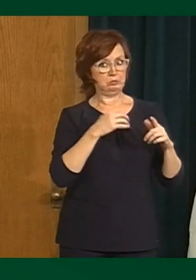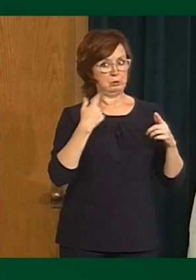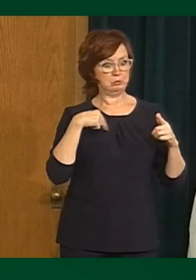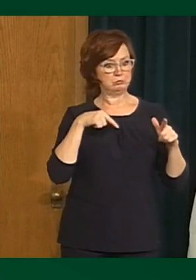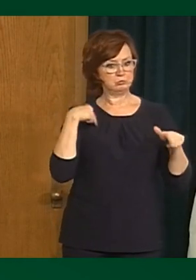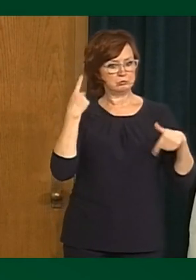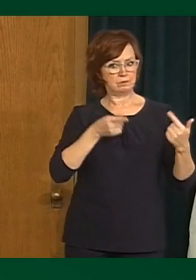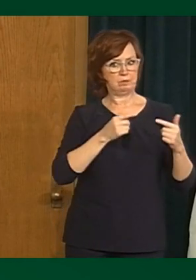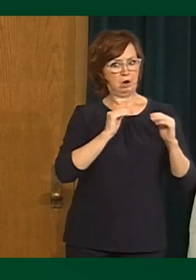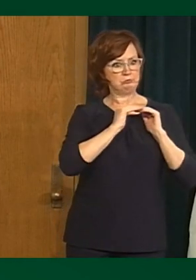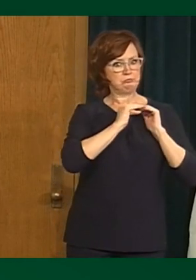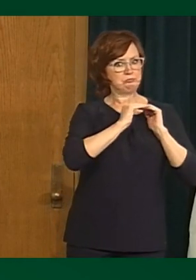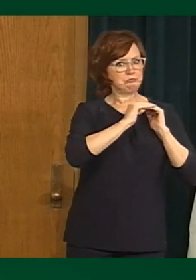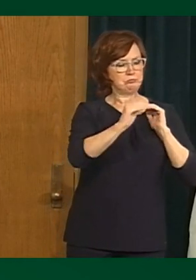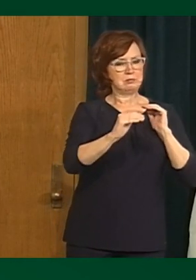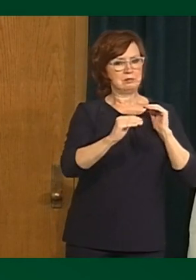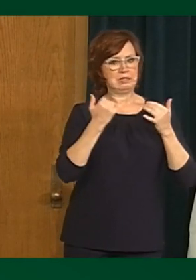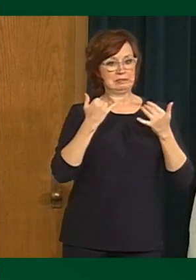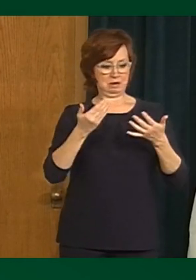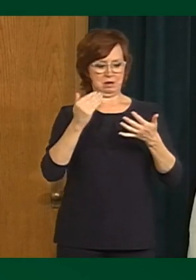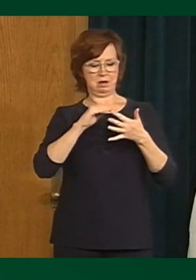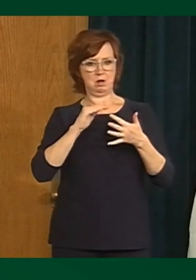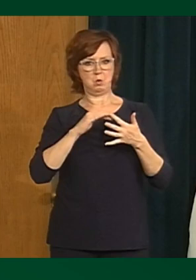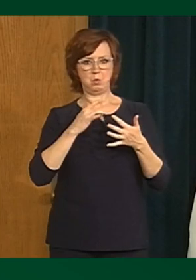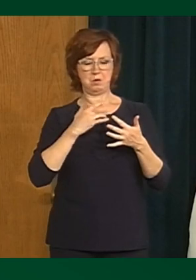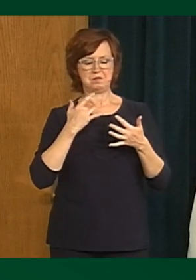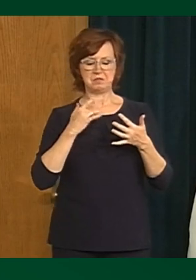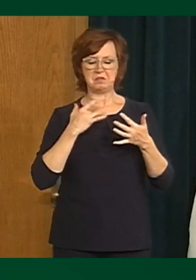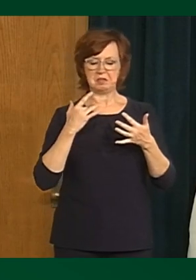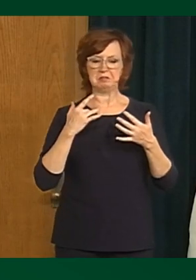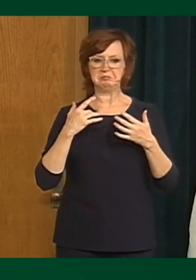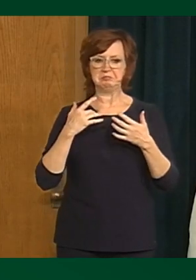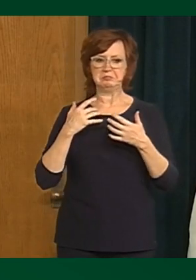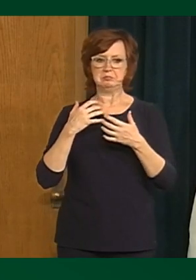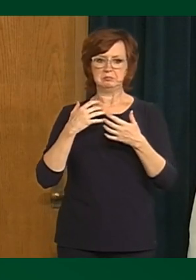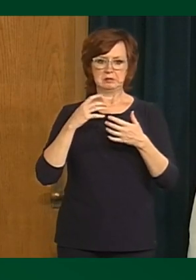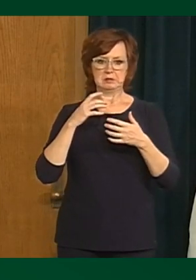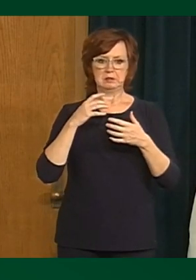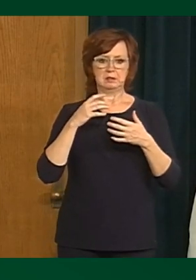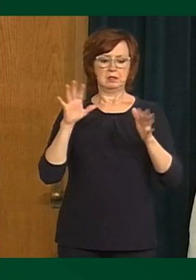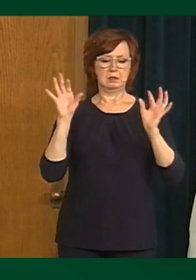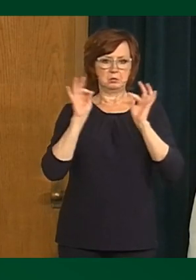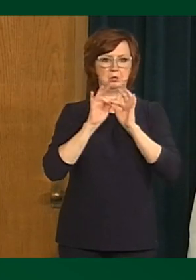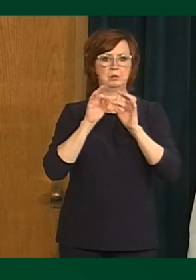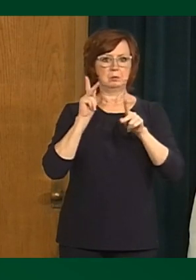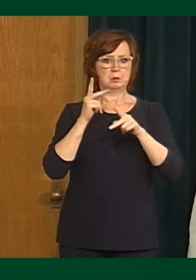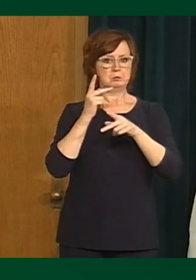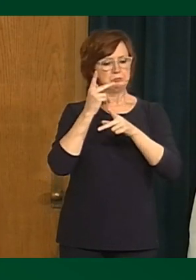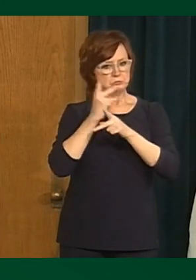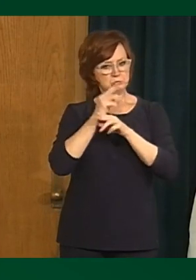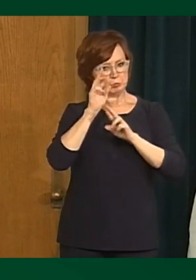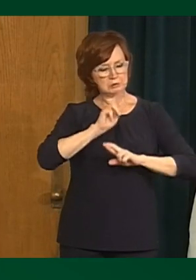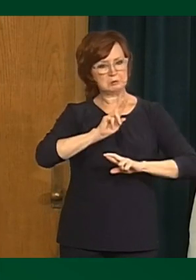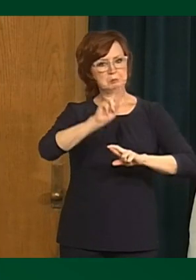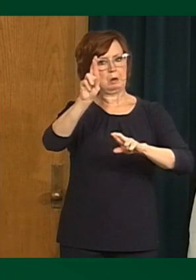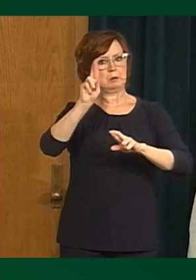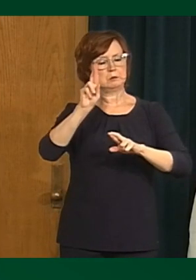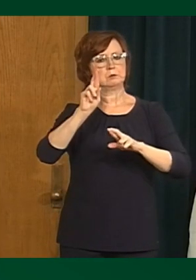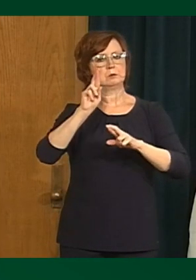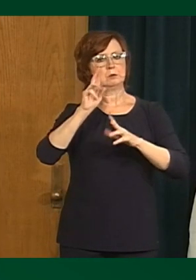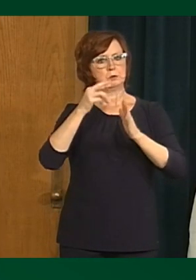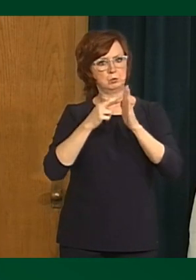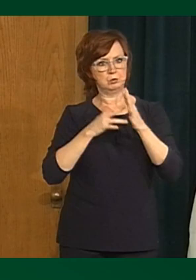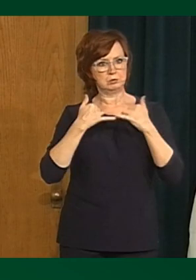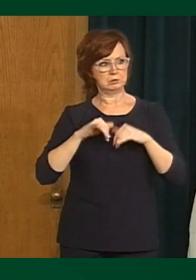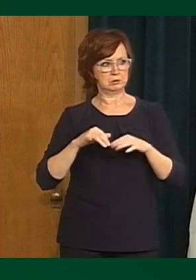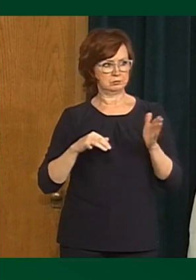employers, customers, and employees are going to take this very seriously. For the kind of